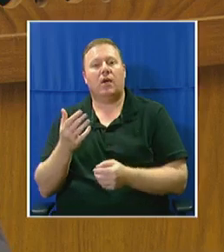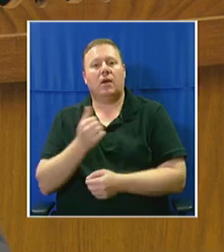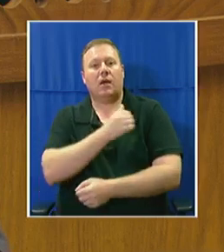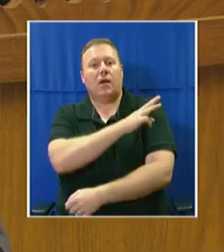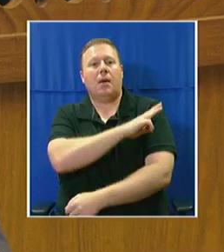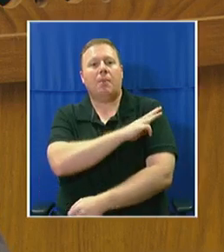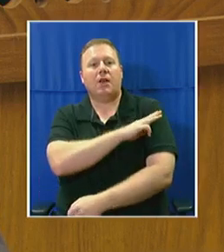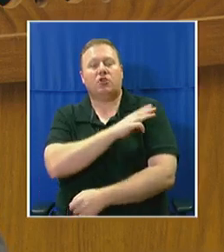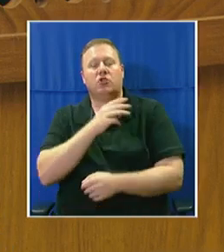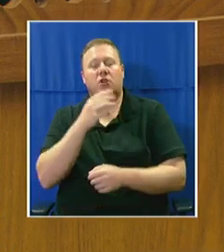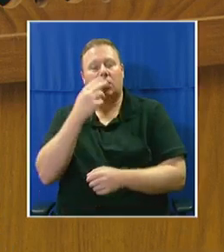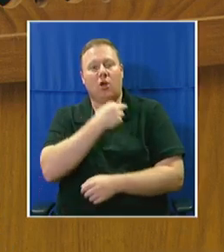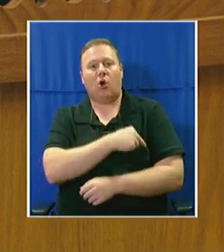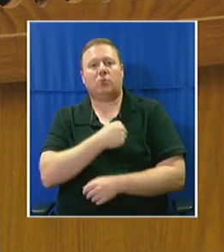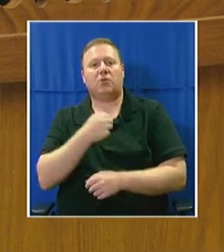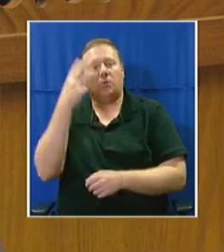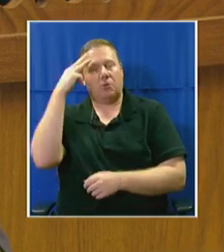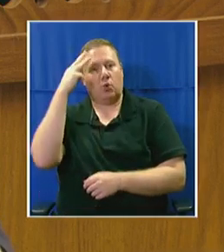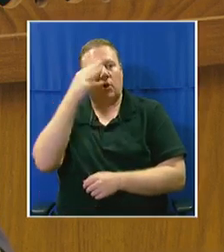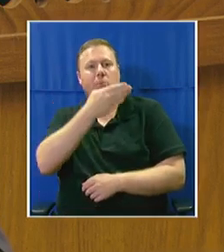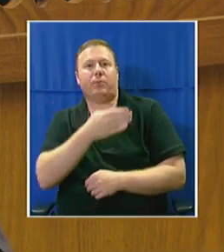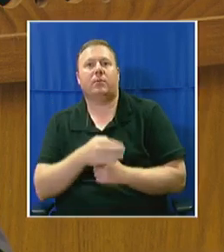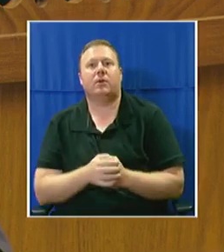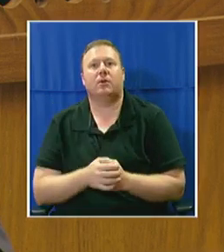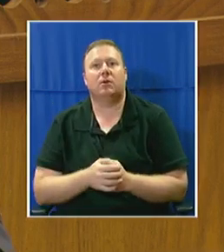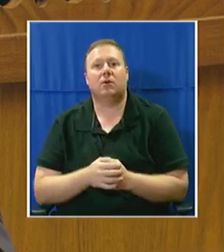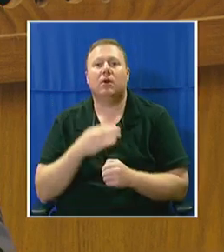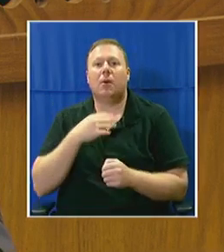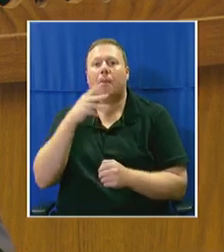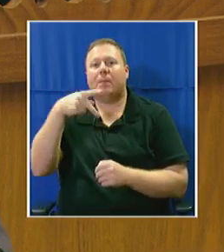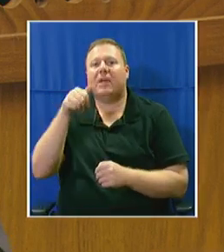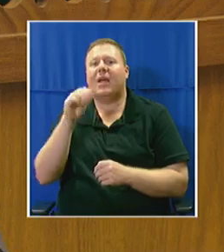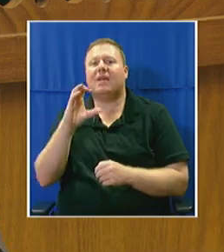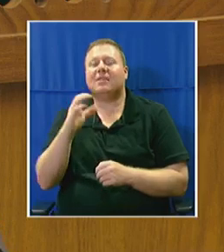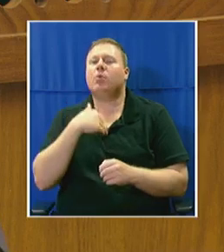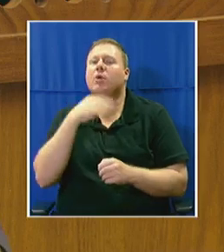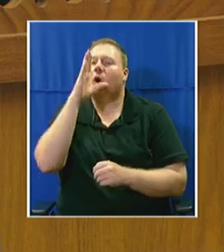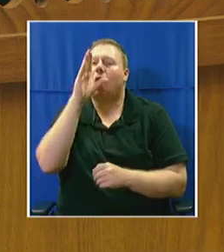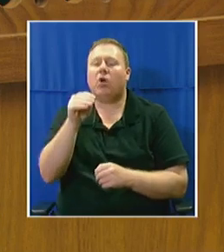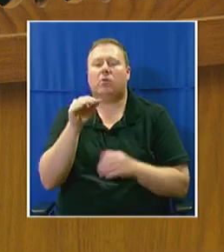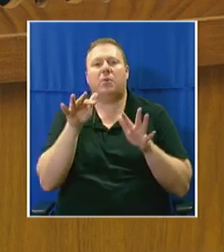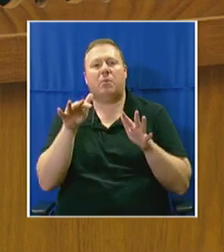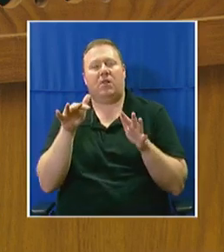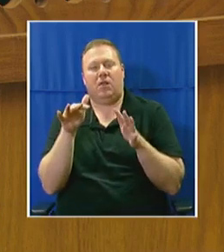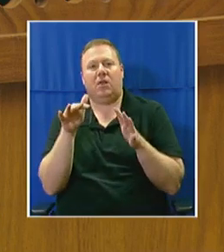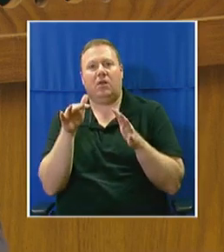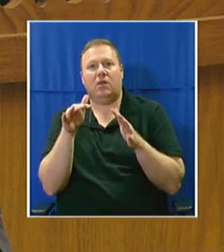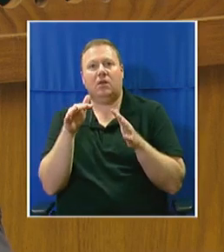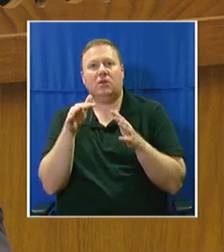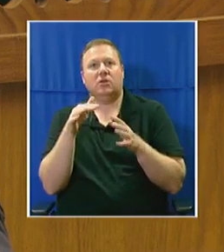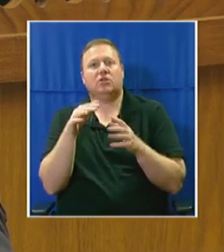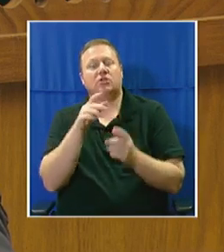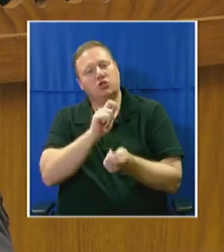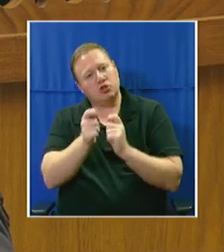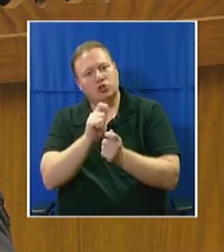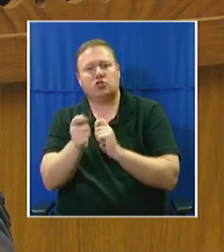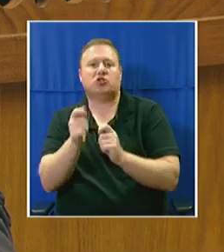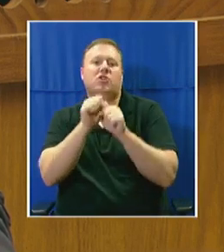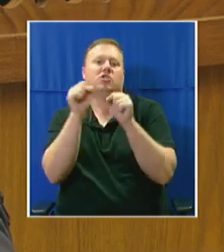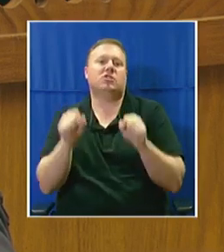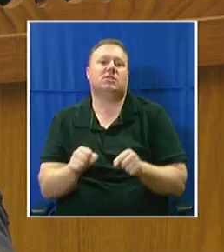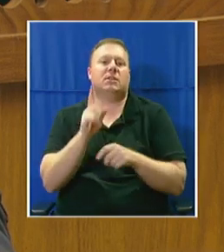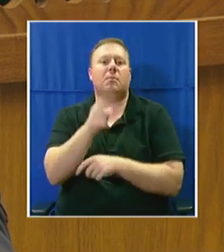assaulted done by n ENT investigators she is still to date receiving a treatment at in a military Hospital